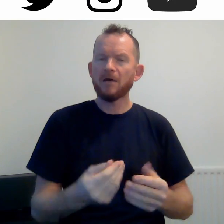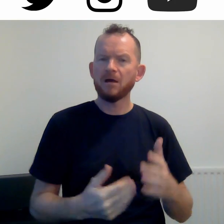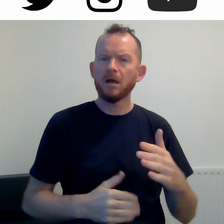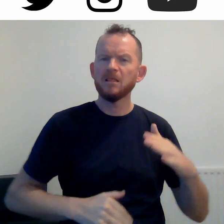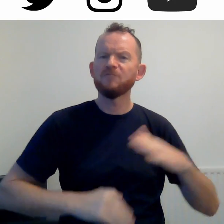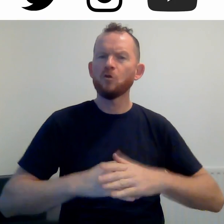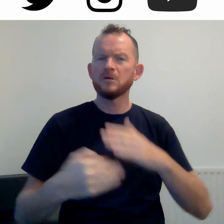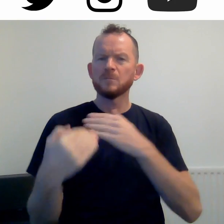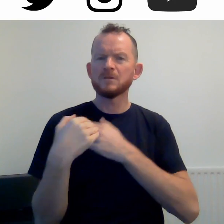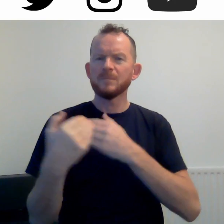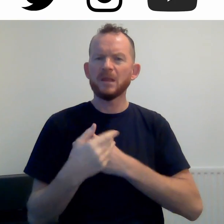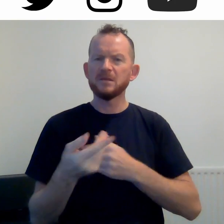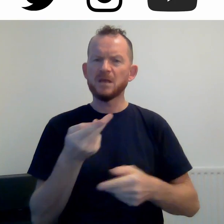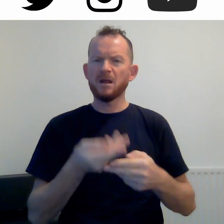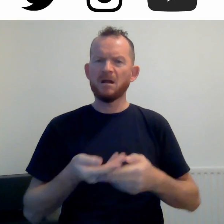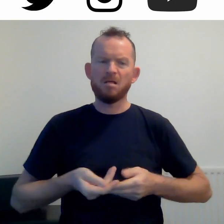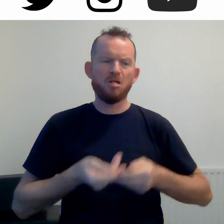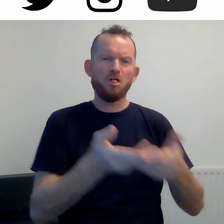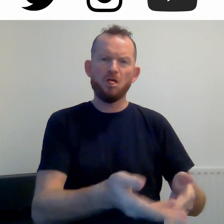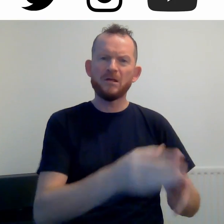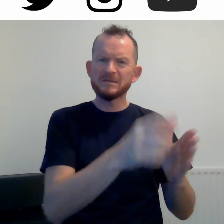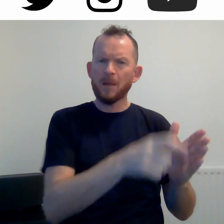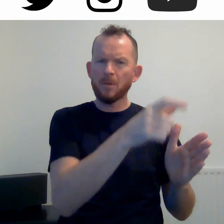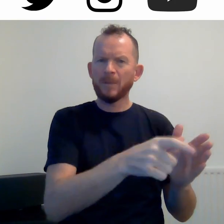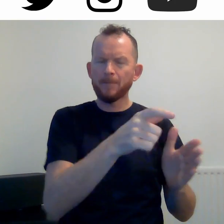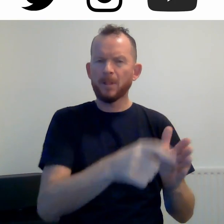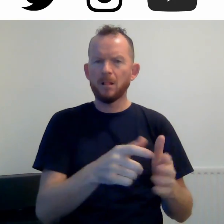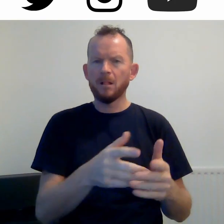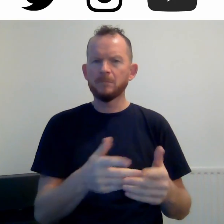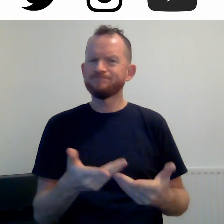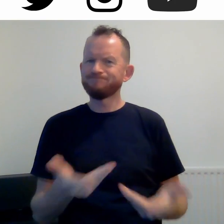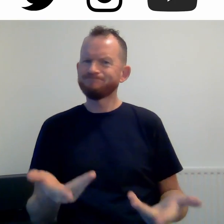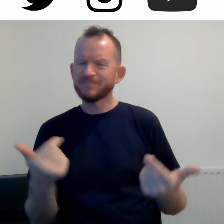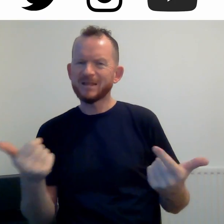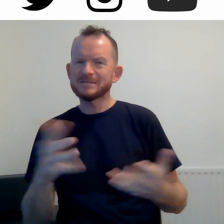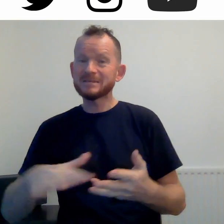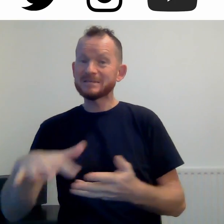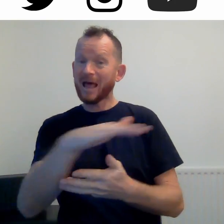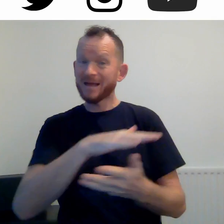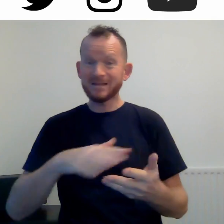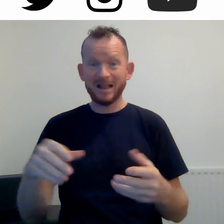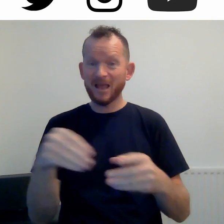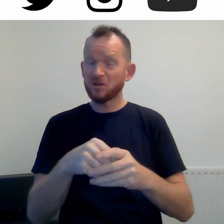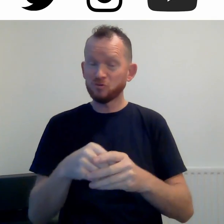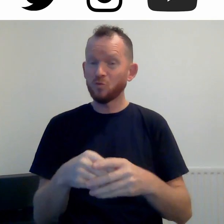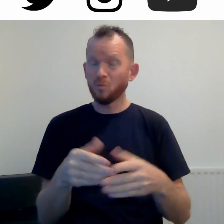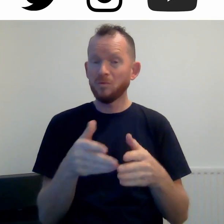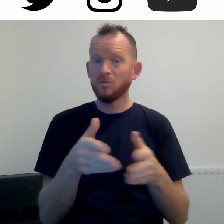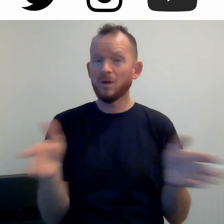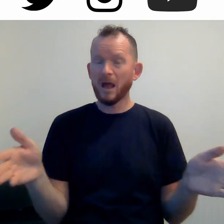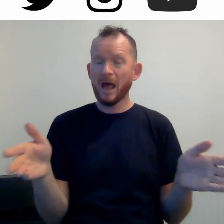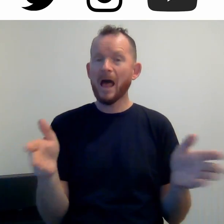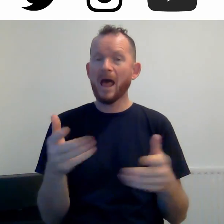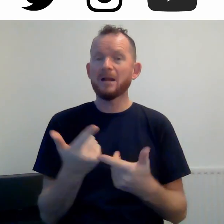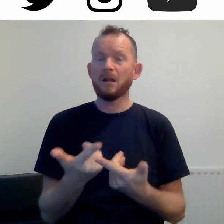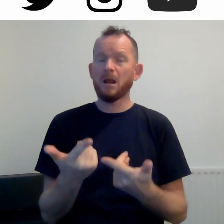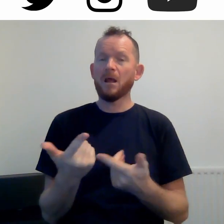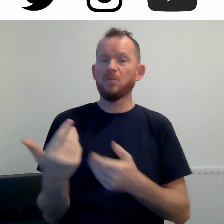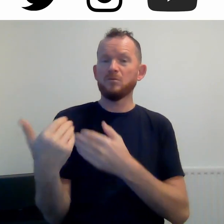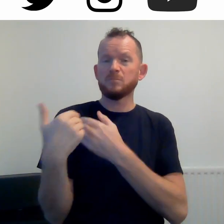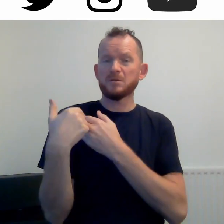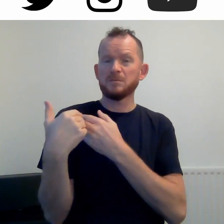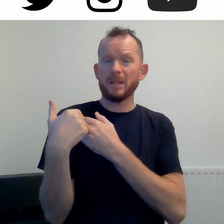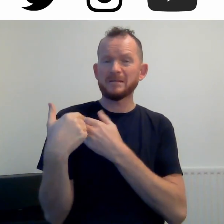full responsibility on disabled people themselves. And given that this lack of awareness and understanding is a societal issue more broadly, should